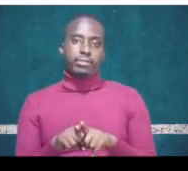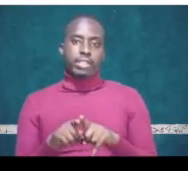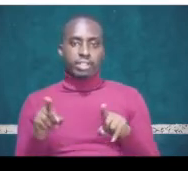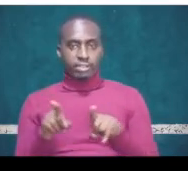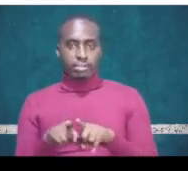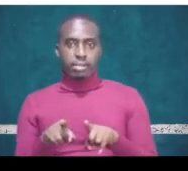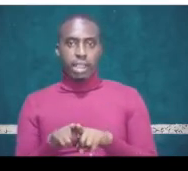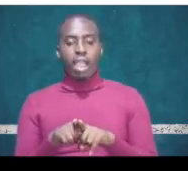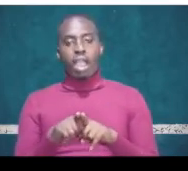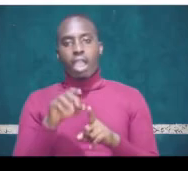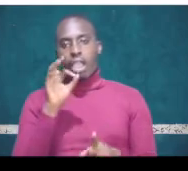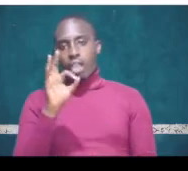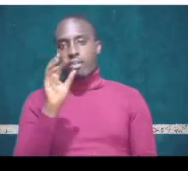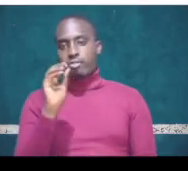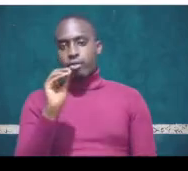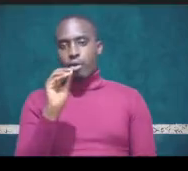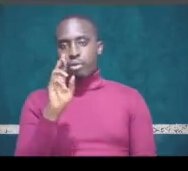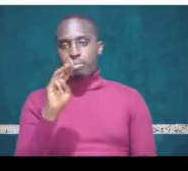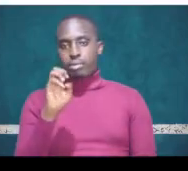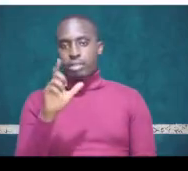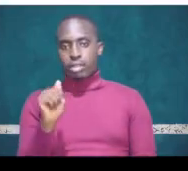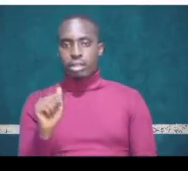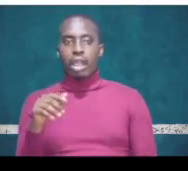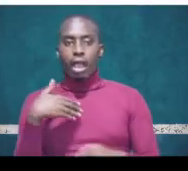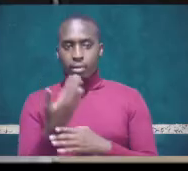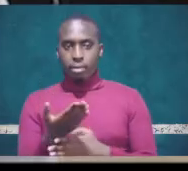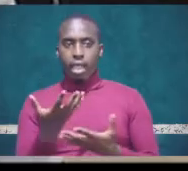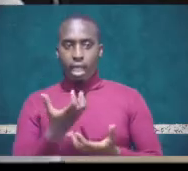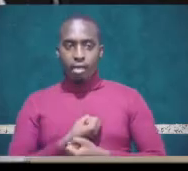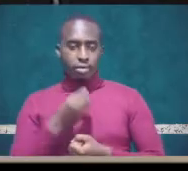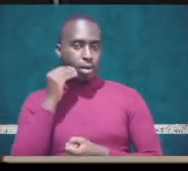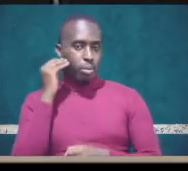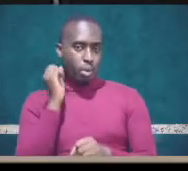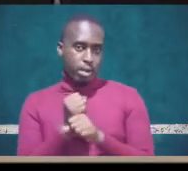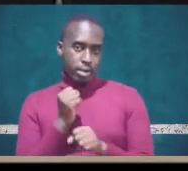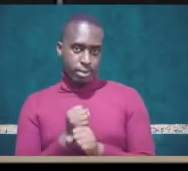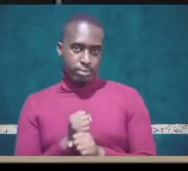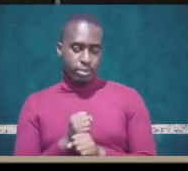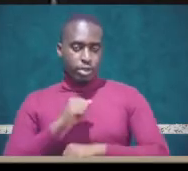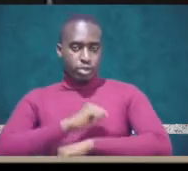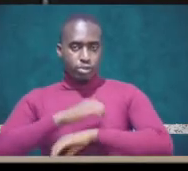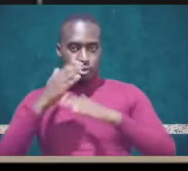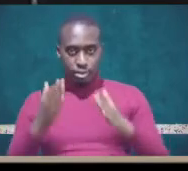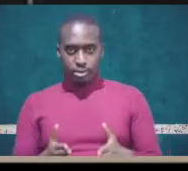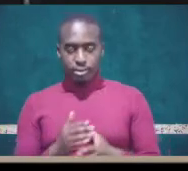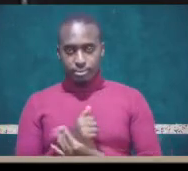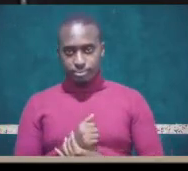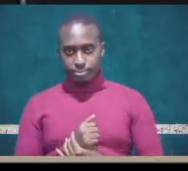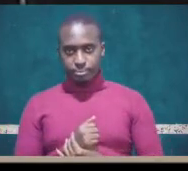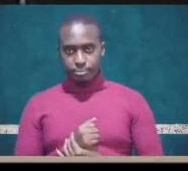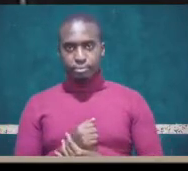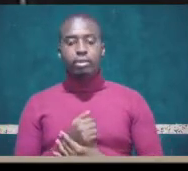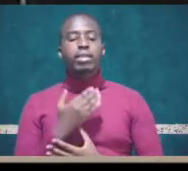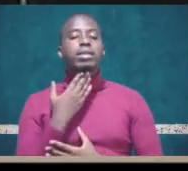similar formula that we are using. So then let's have a homework. Students, I